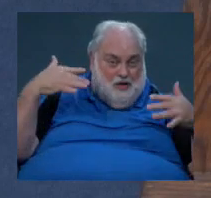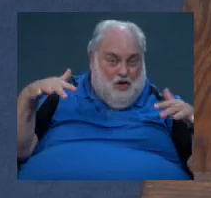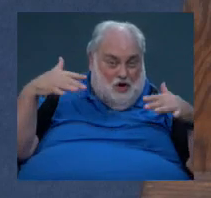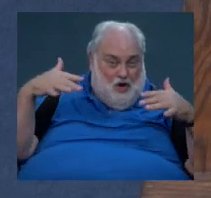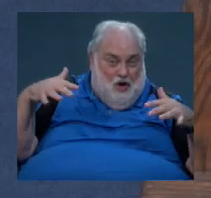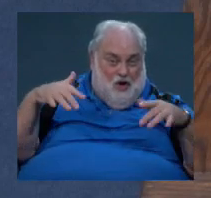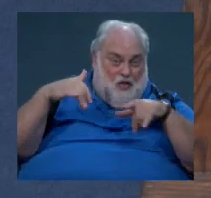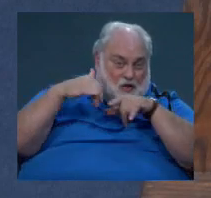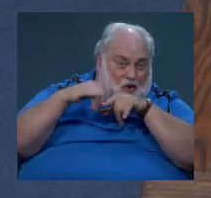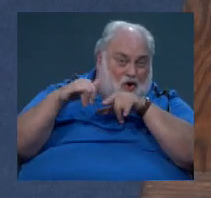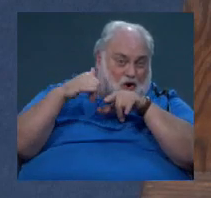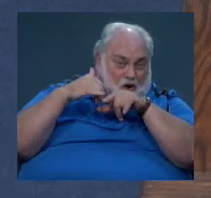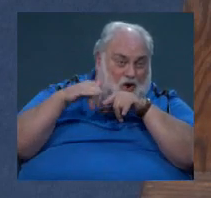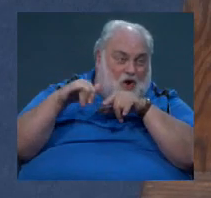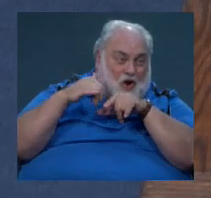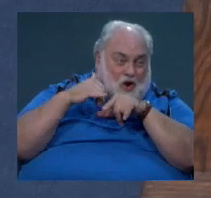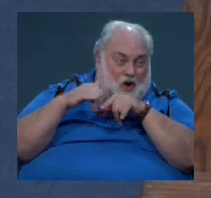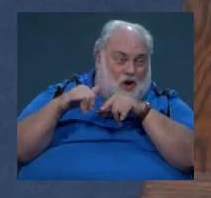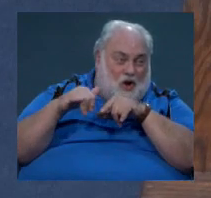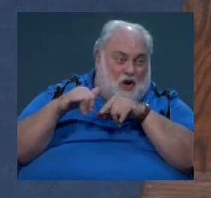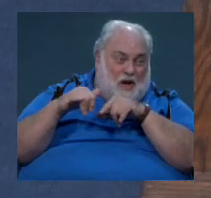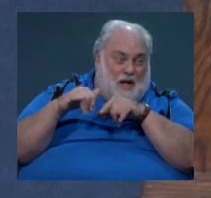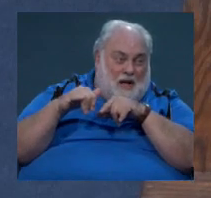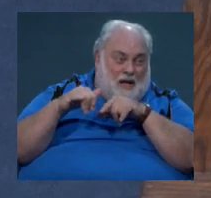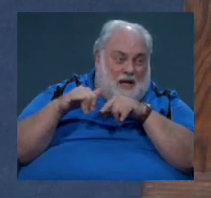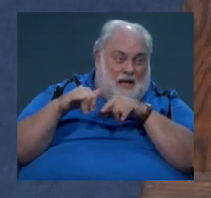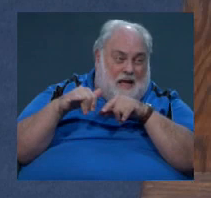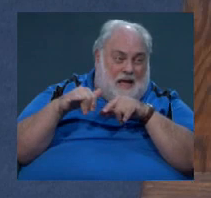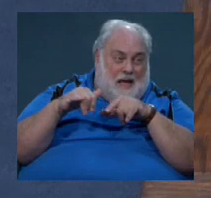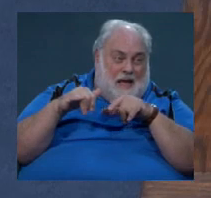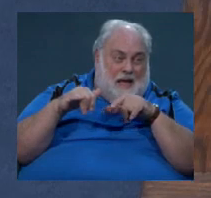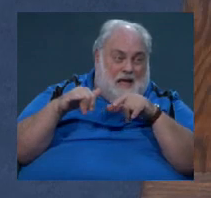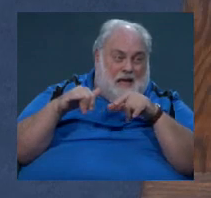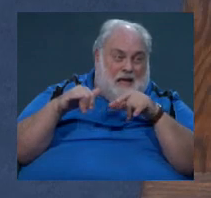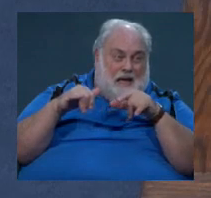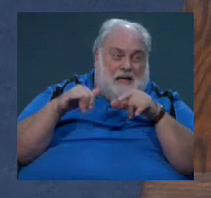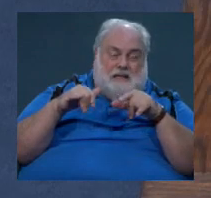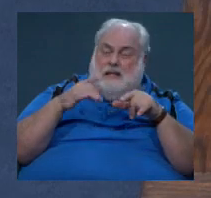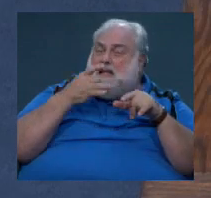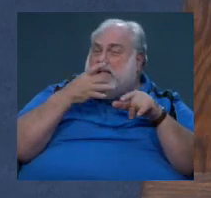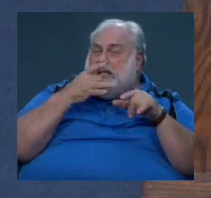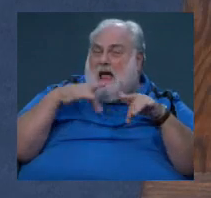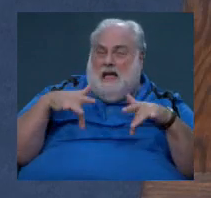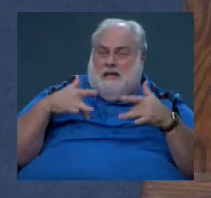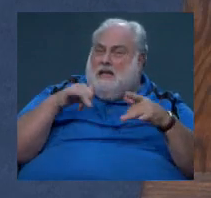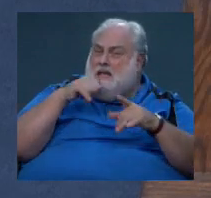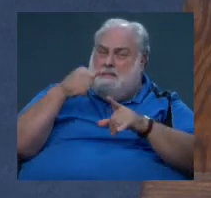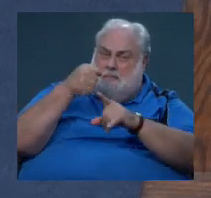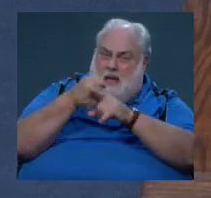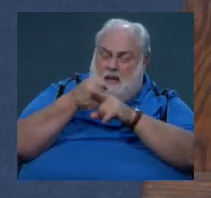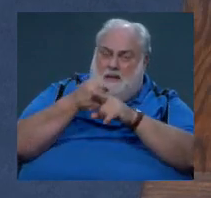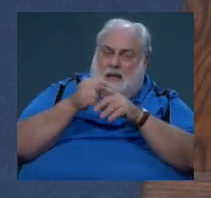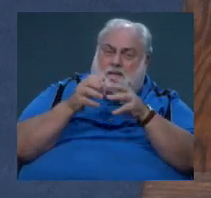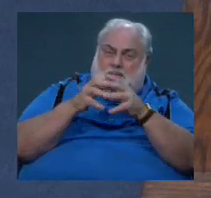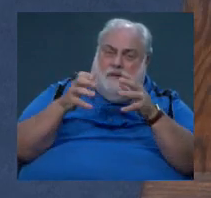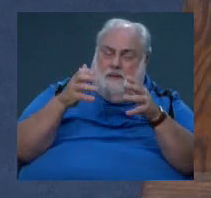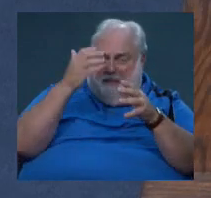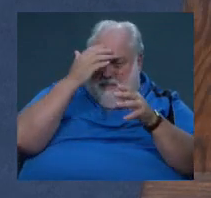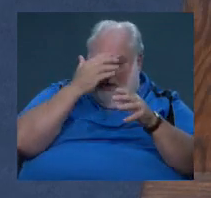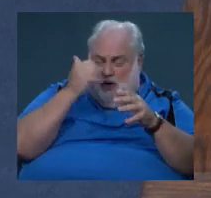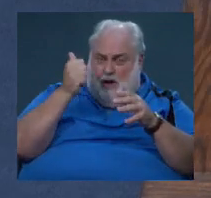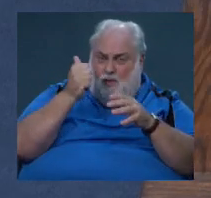the cursing, like I said, is the kind of the lights, but it doesn't impact me as much because it is